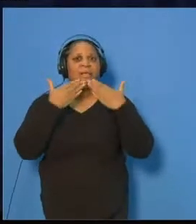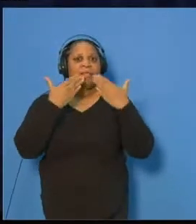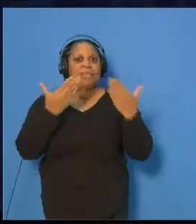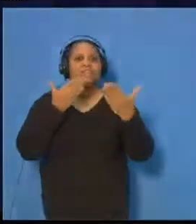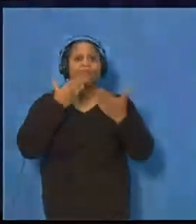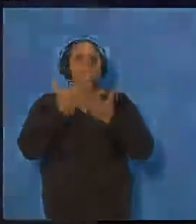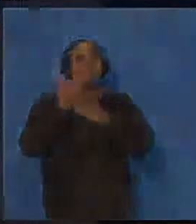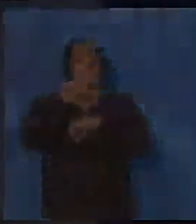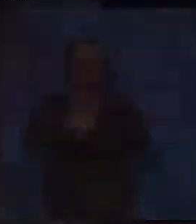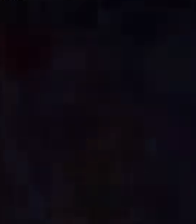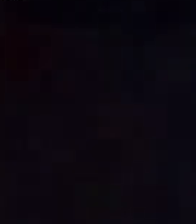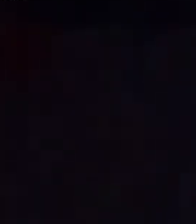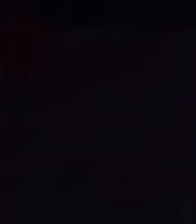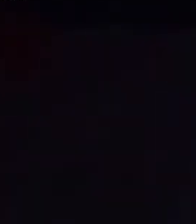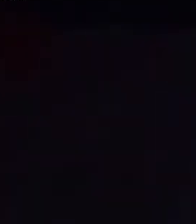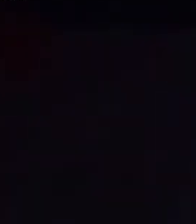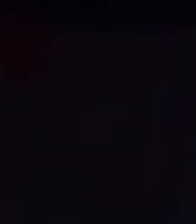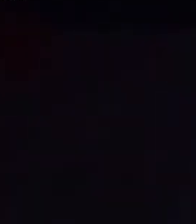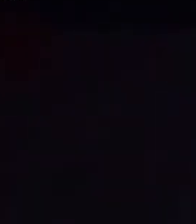evening.